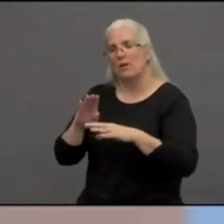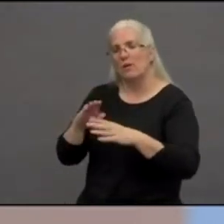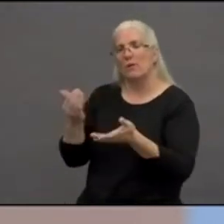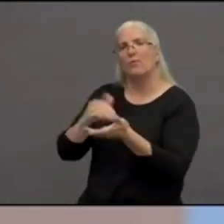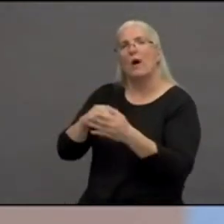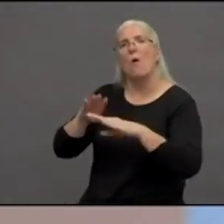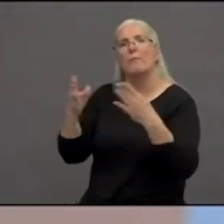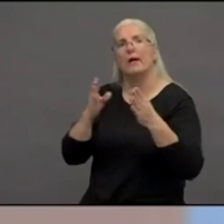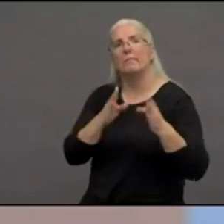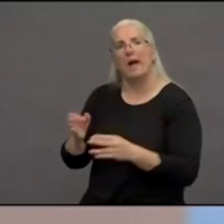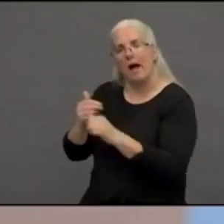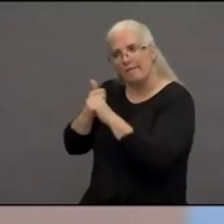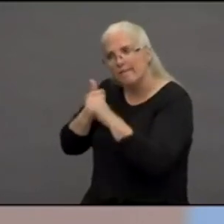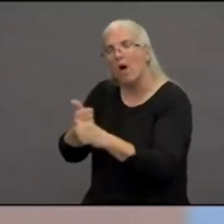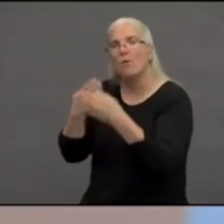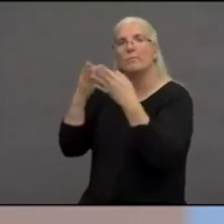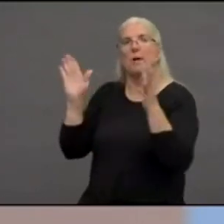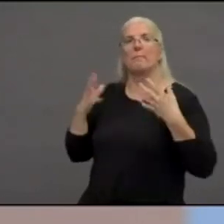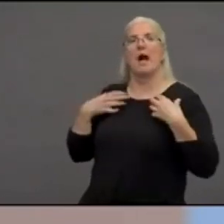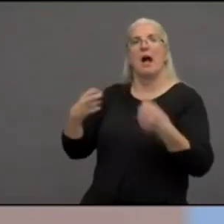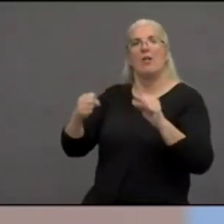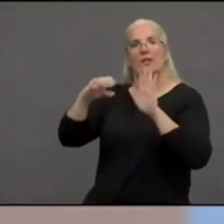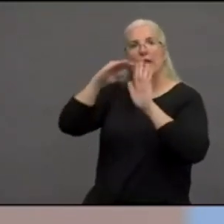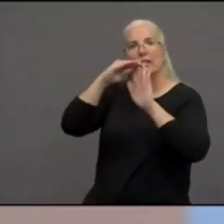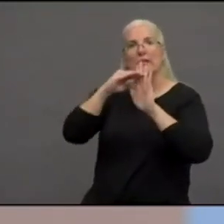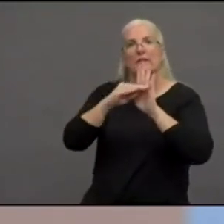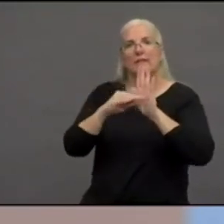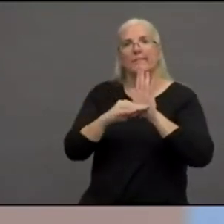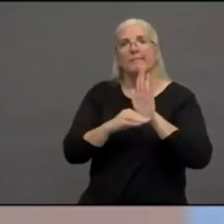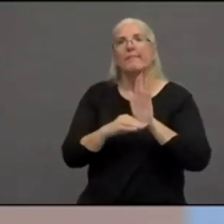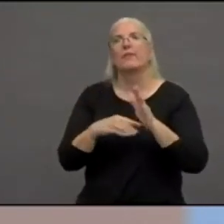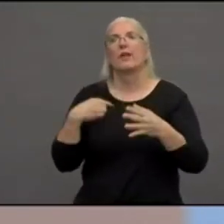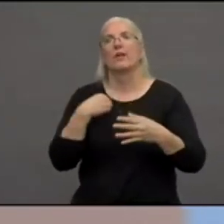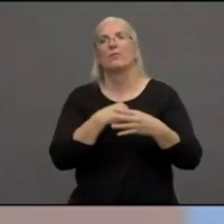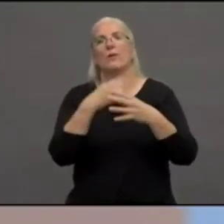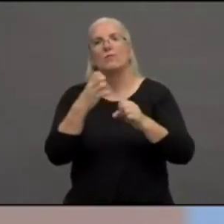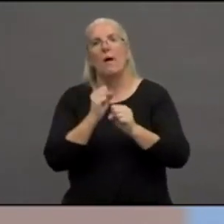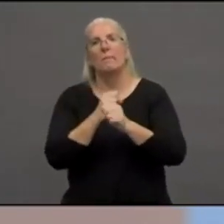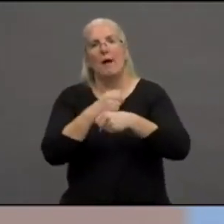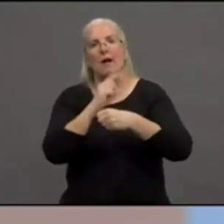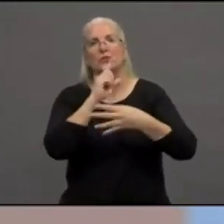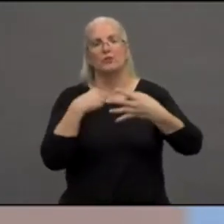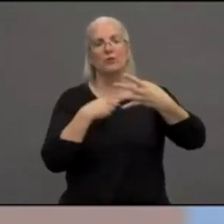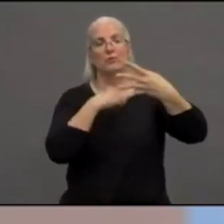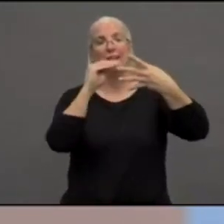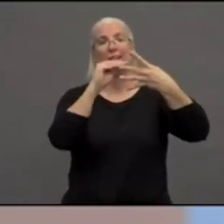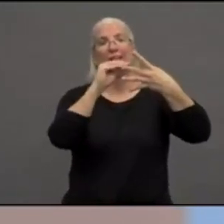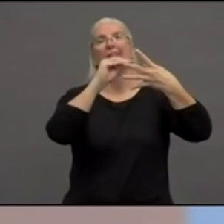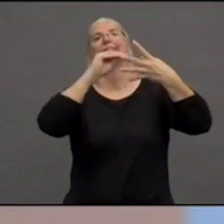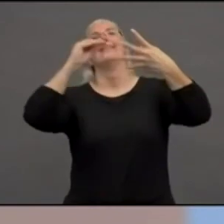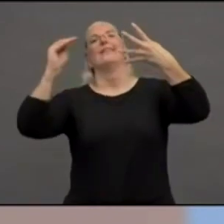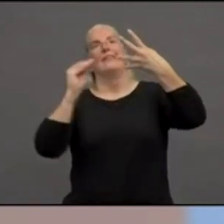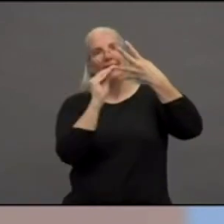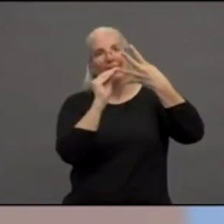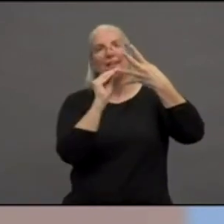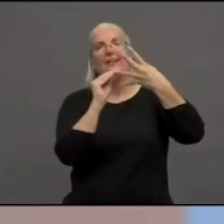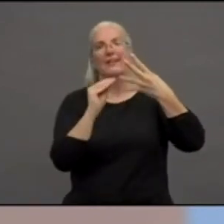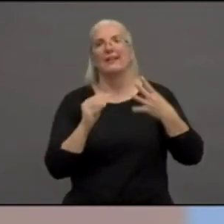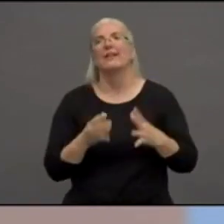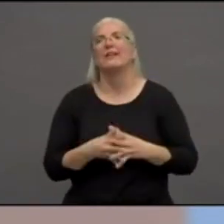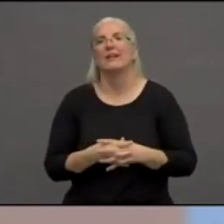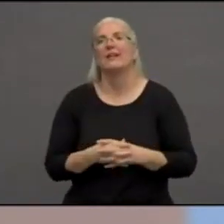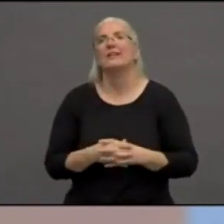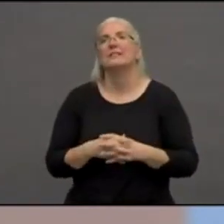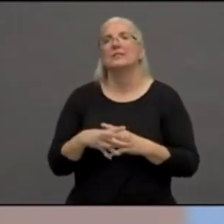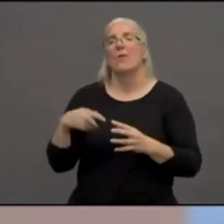reopening schools because we're right on that next level. And so that information will be being updated very soon. The information is